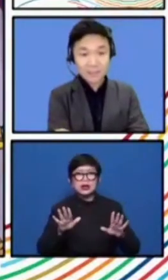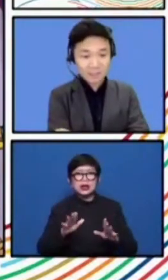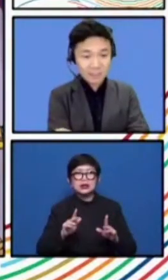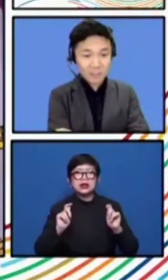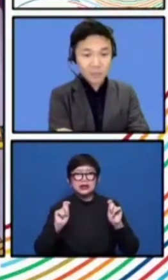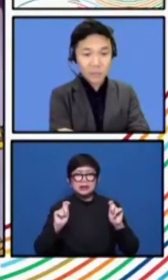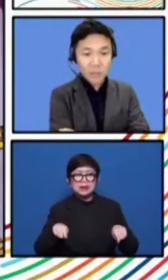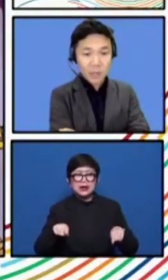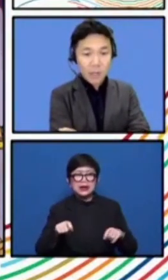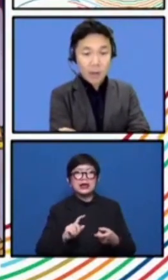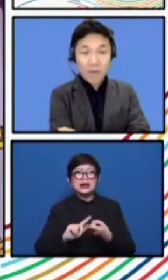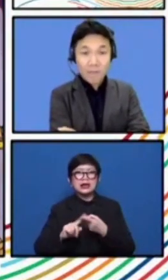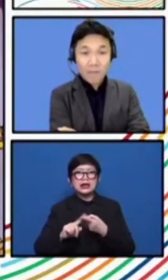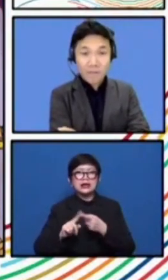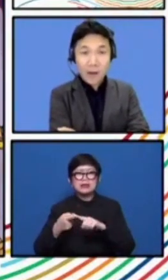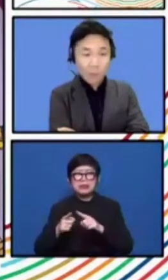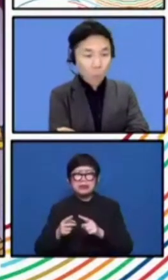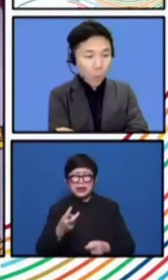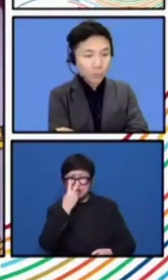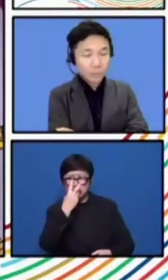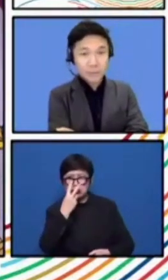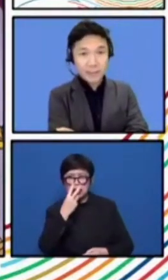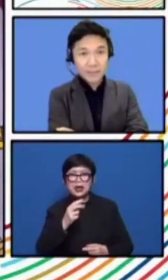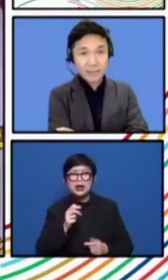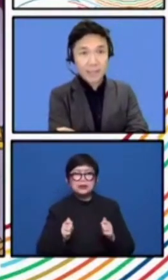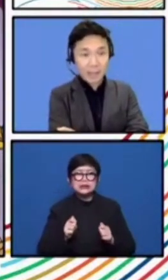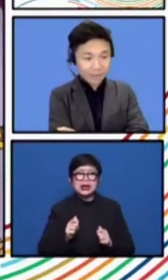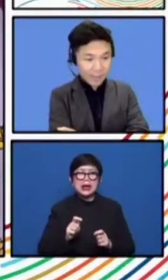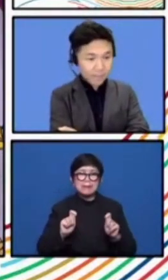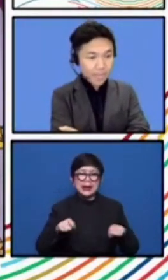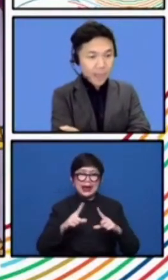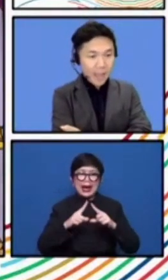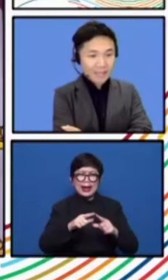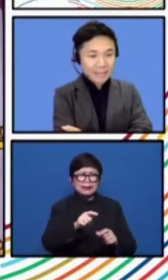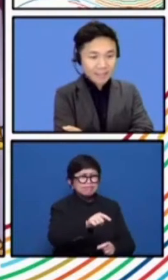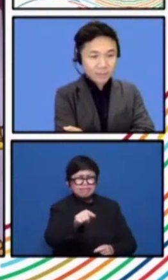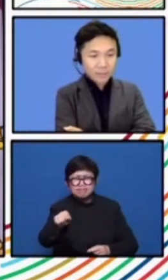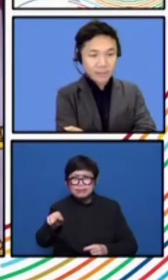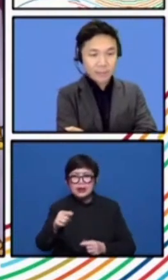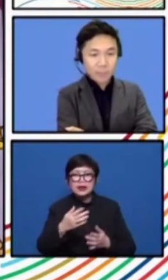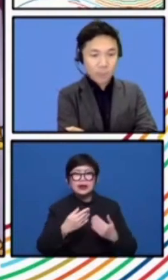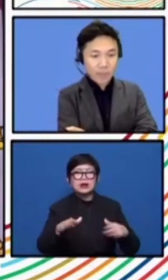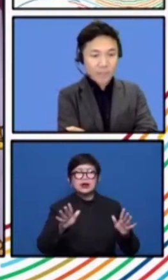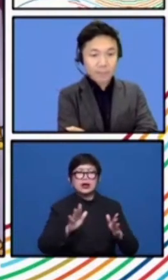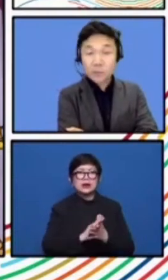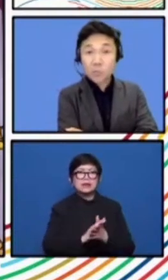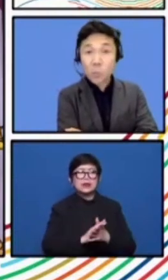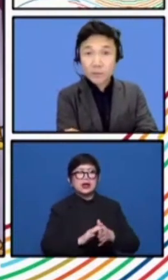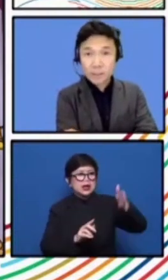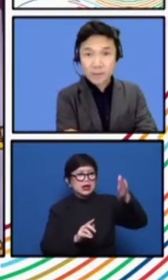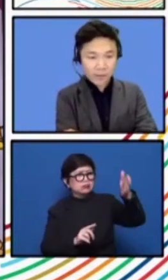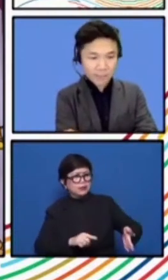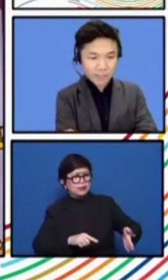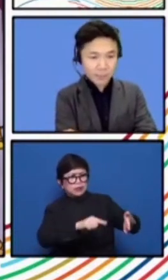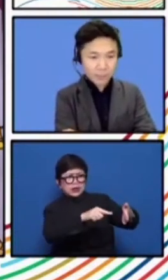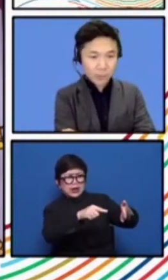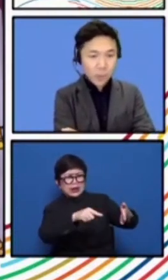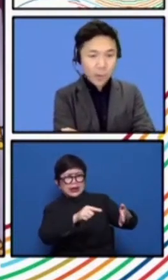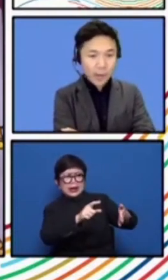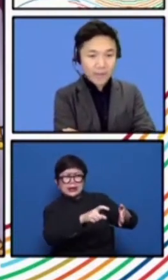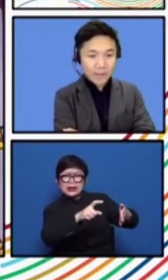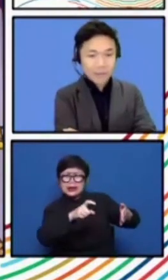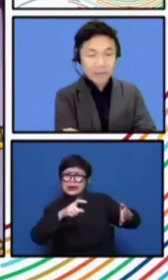the distance or how far a wall is ahead of them and signals them when there's a puddle of water for example